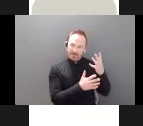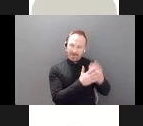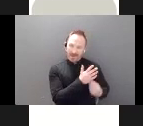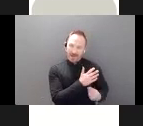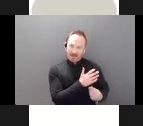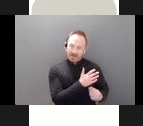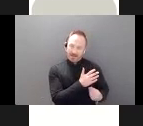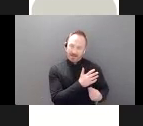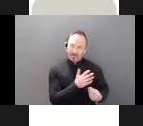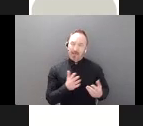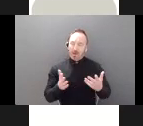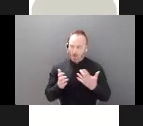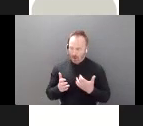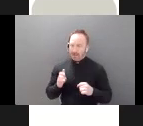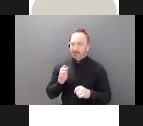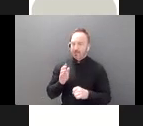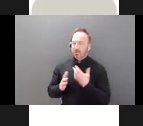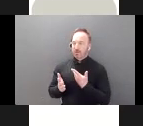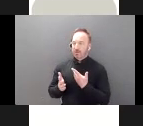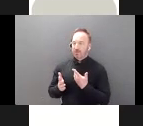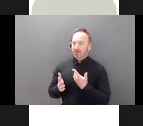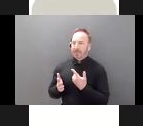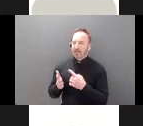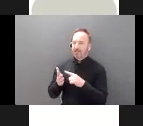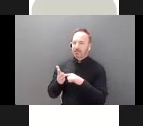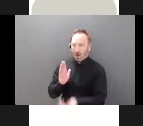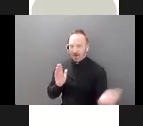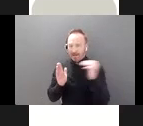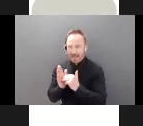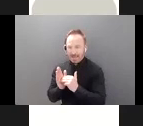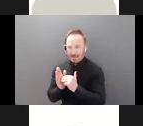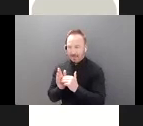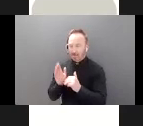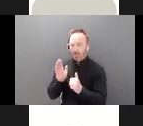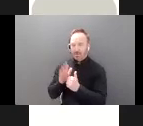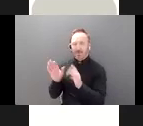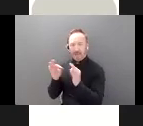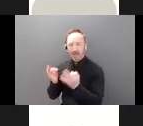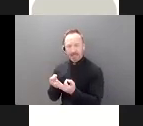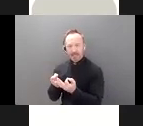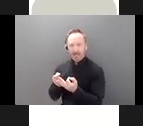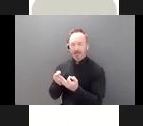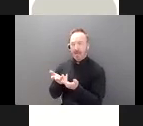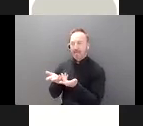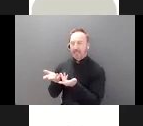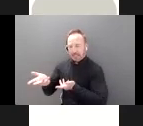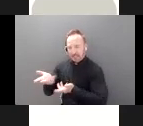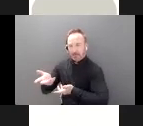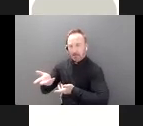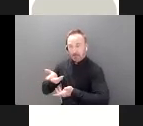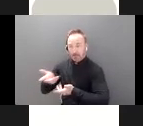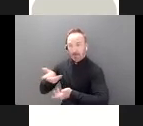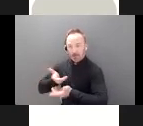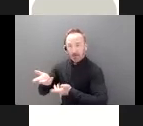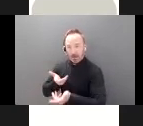family and have another chance at starting a new interaction pattern. So this is a useful case for elder